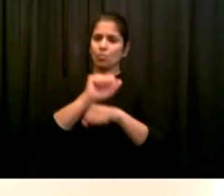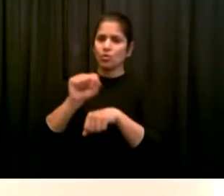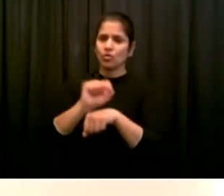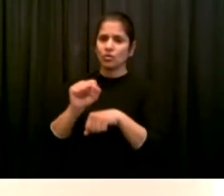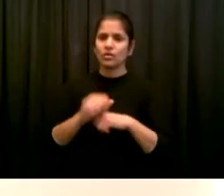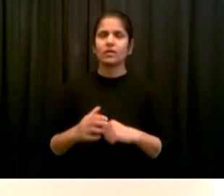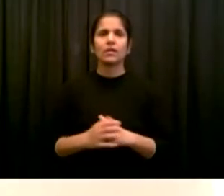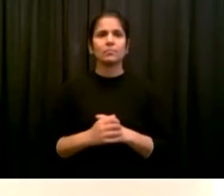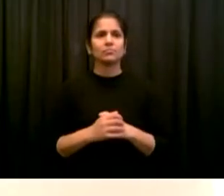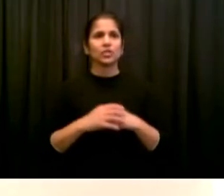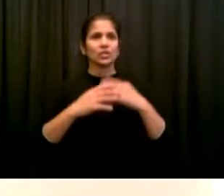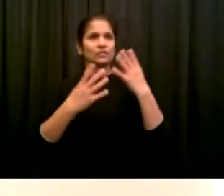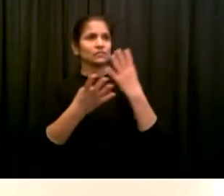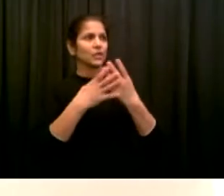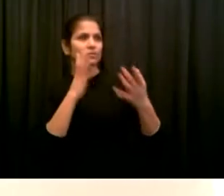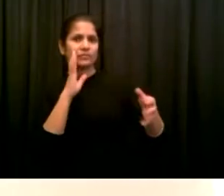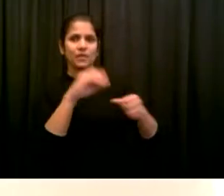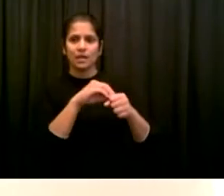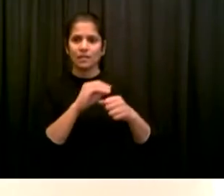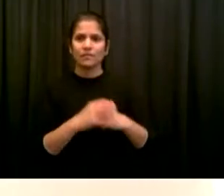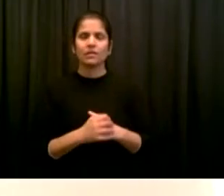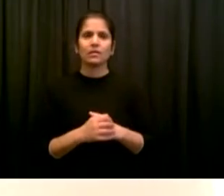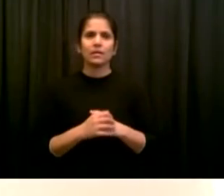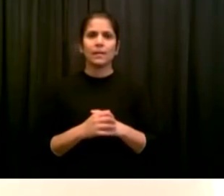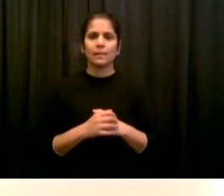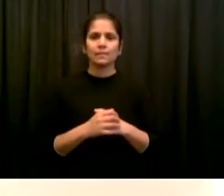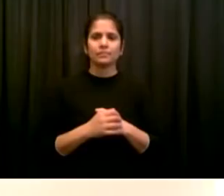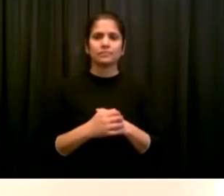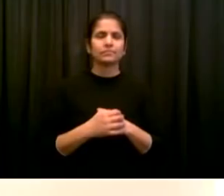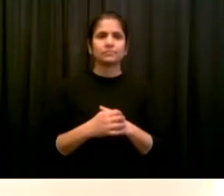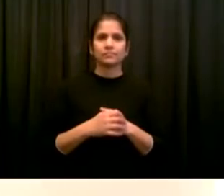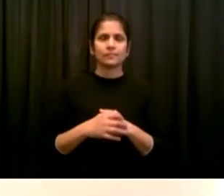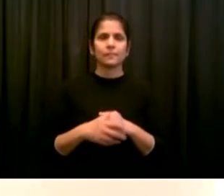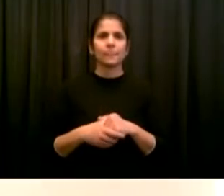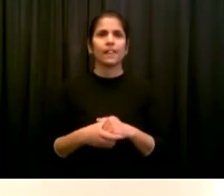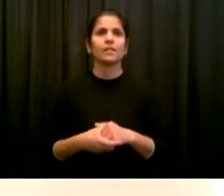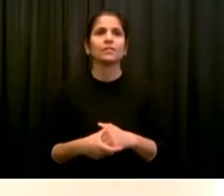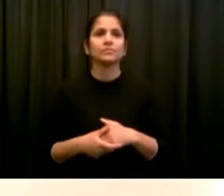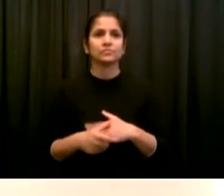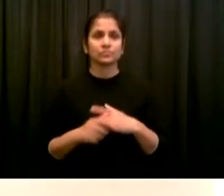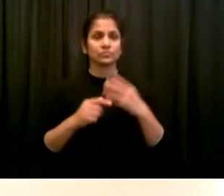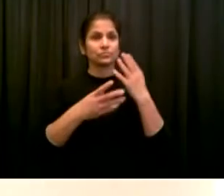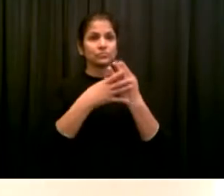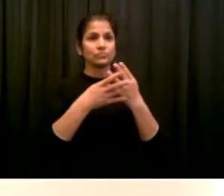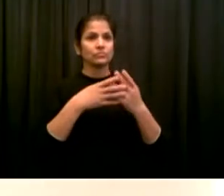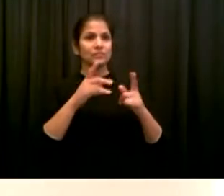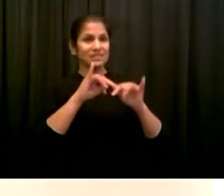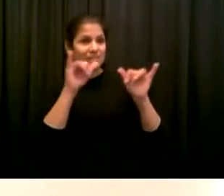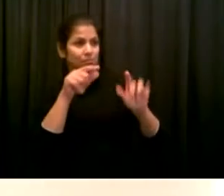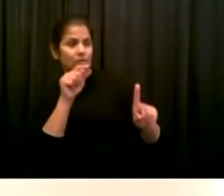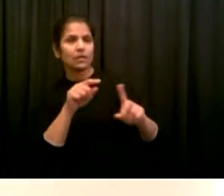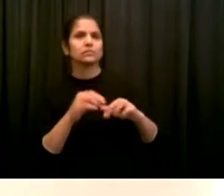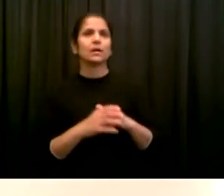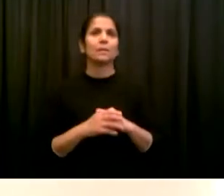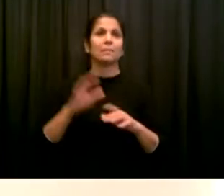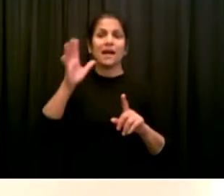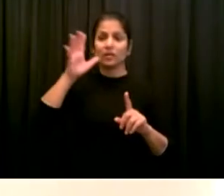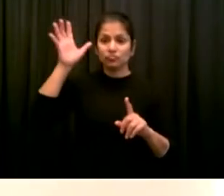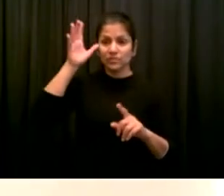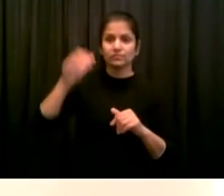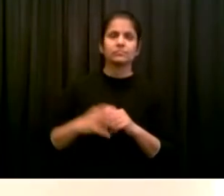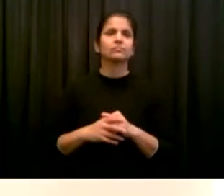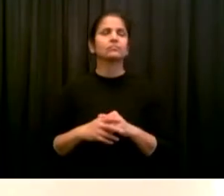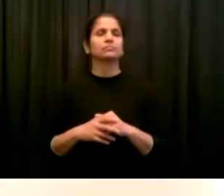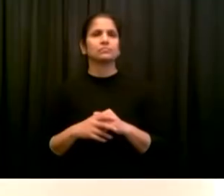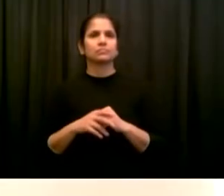either directly as persons who've gone through the justice system or as parents of persons who've been justice involved, partners